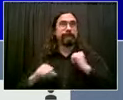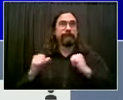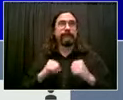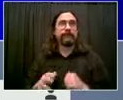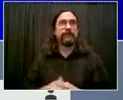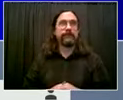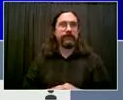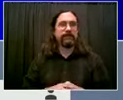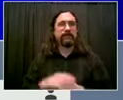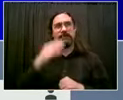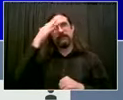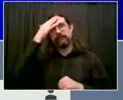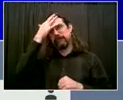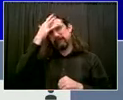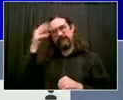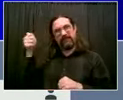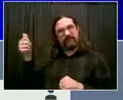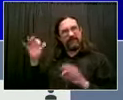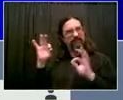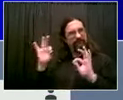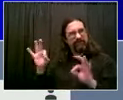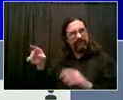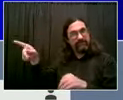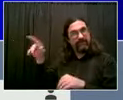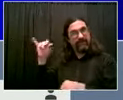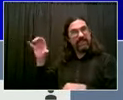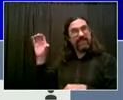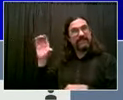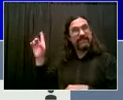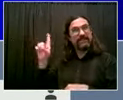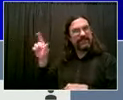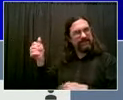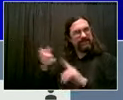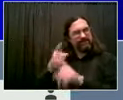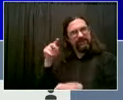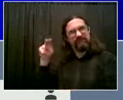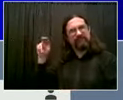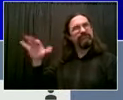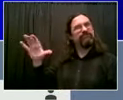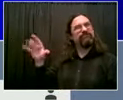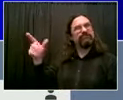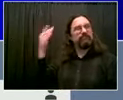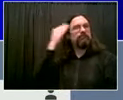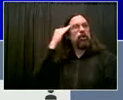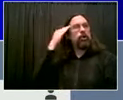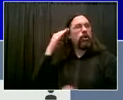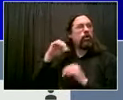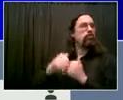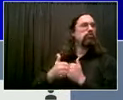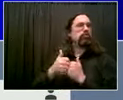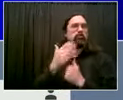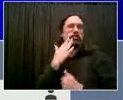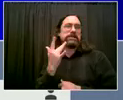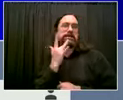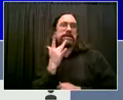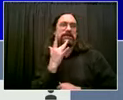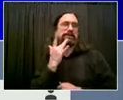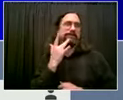unforgettable week, a once-in-a-lifetime concert, and a moment that really says, New York City's back.